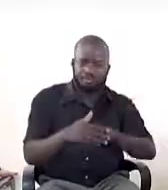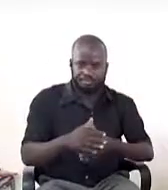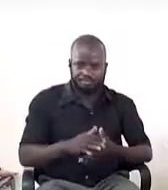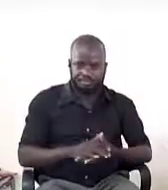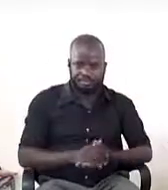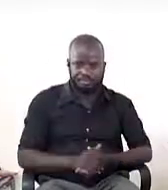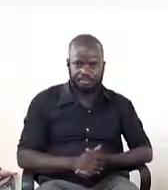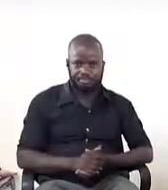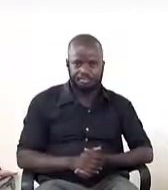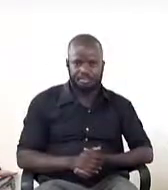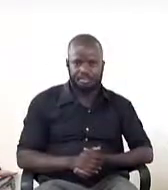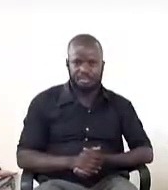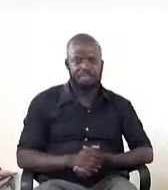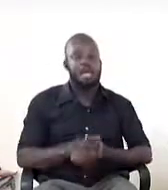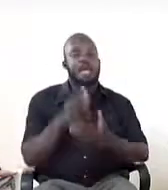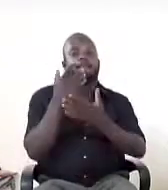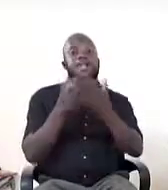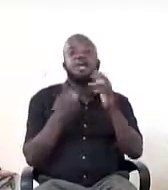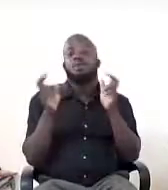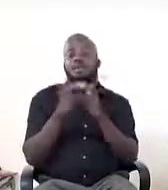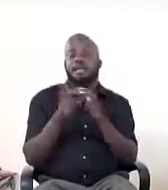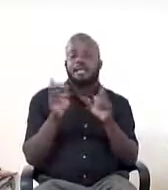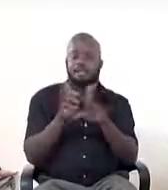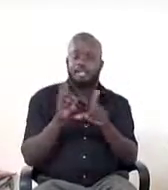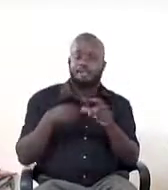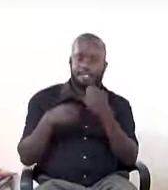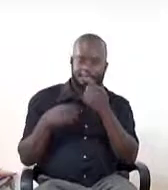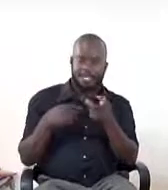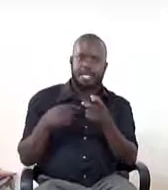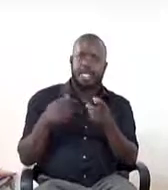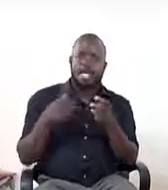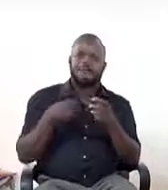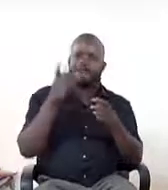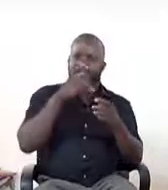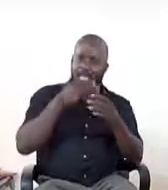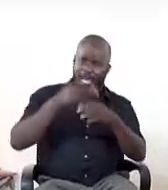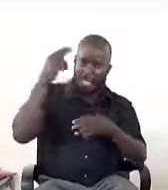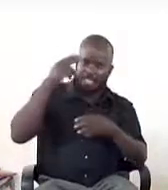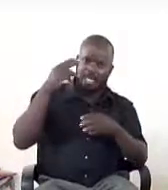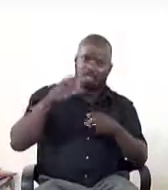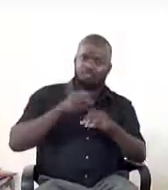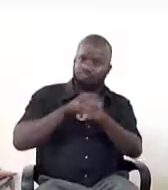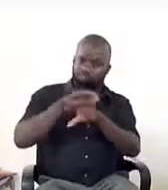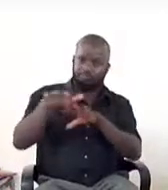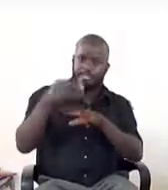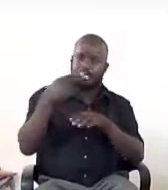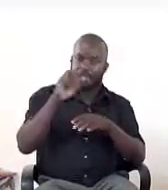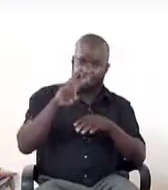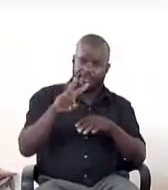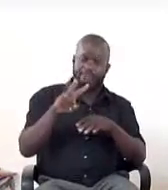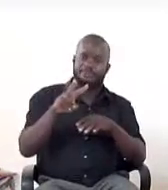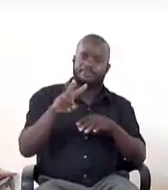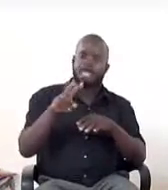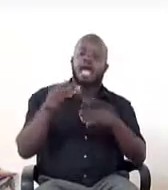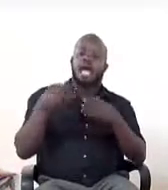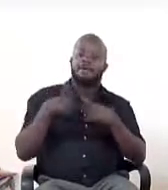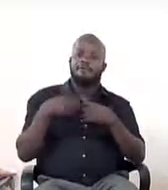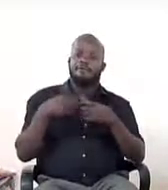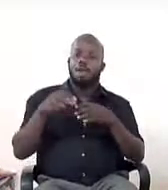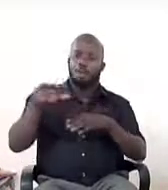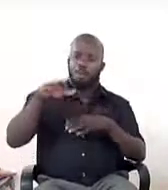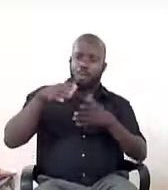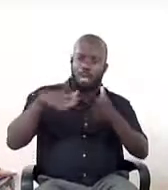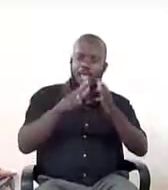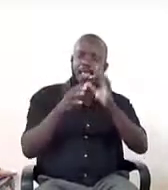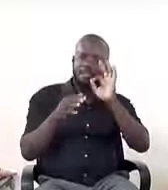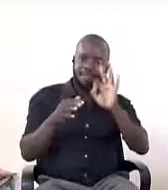overall. So, blood contact, as I said, has the highest risk for transmitting HIV. And there's kind of